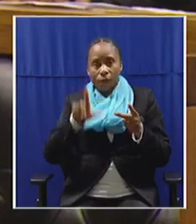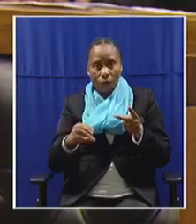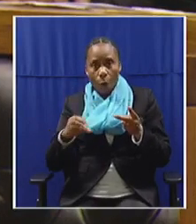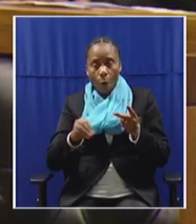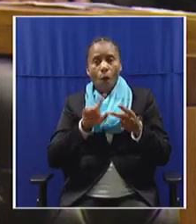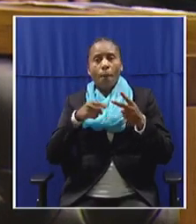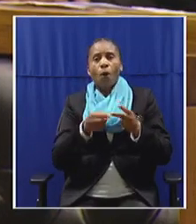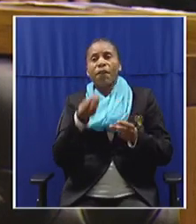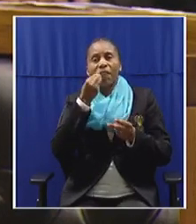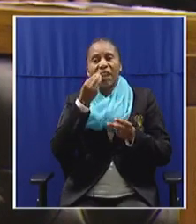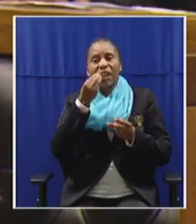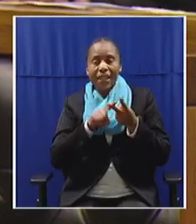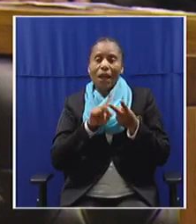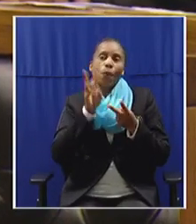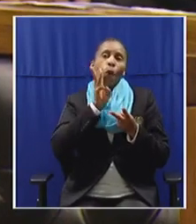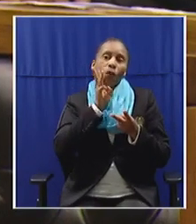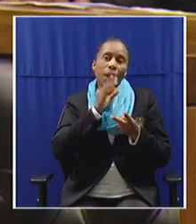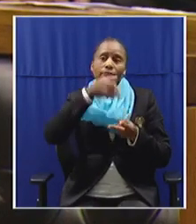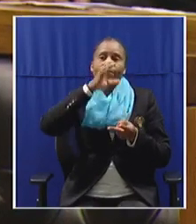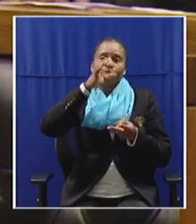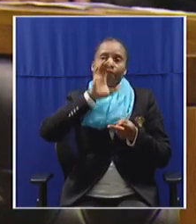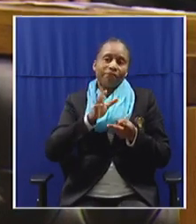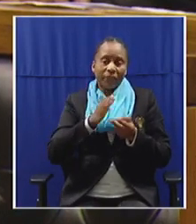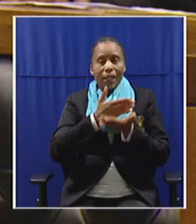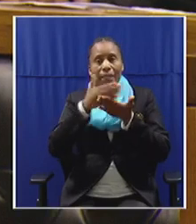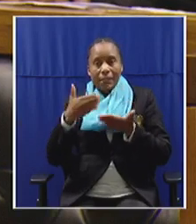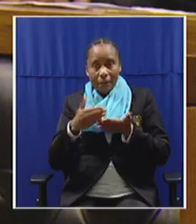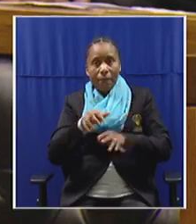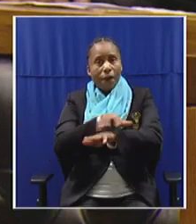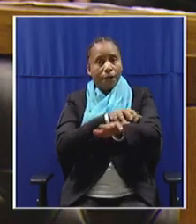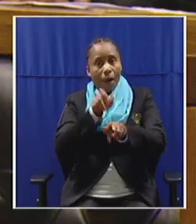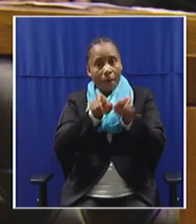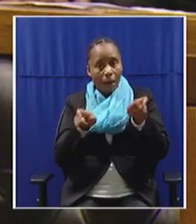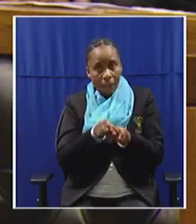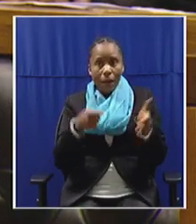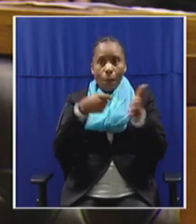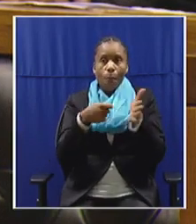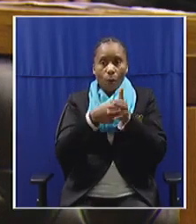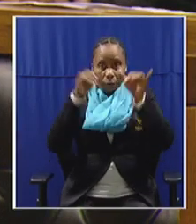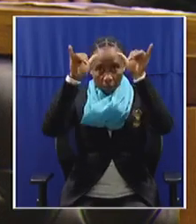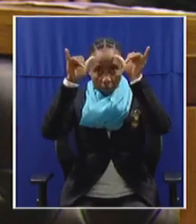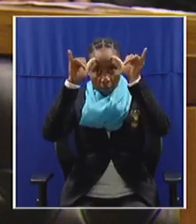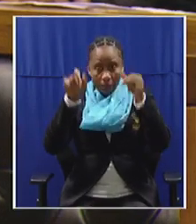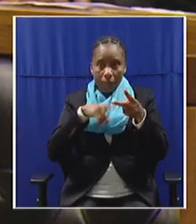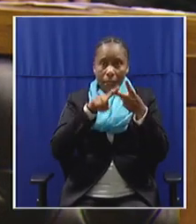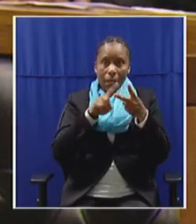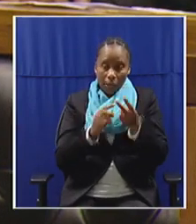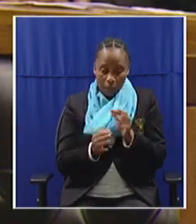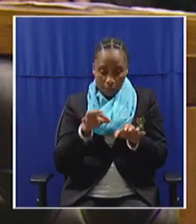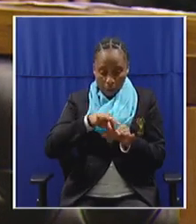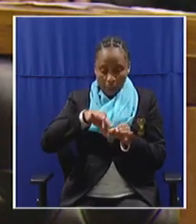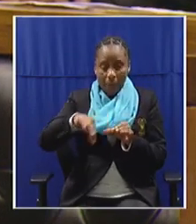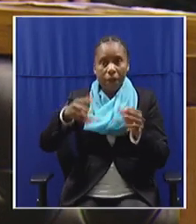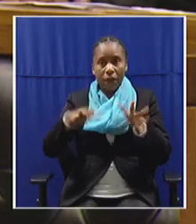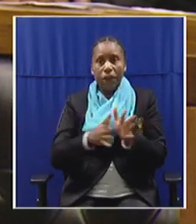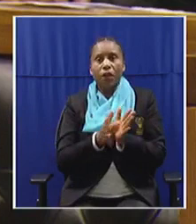and drinking water. Some farmers have bought livestock and crop and will use the water